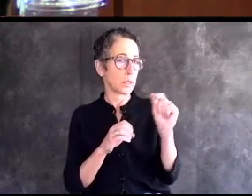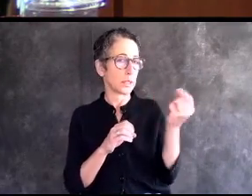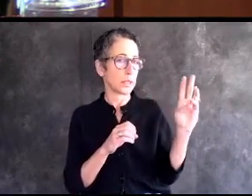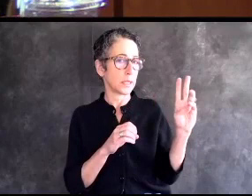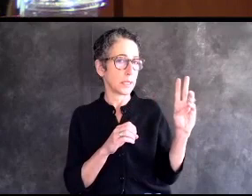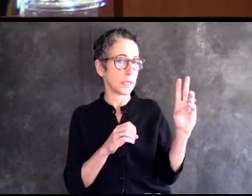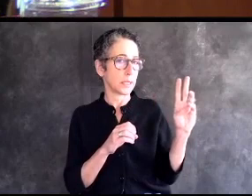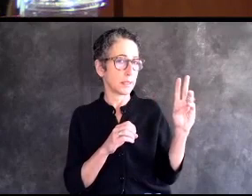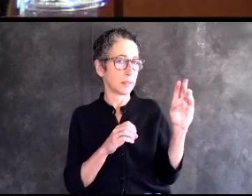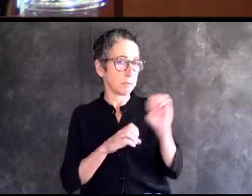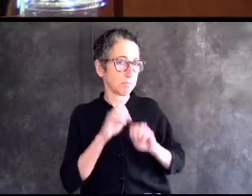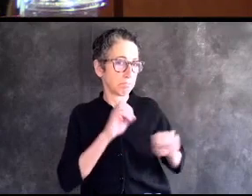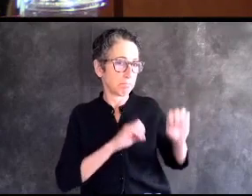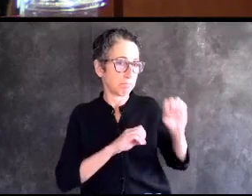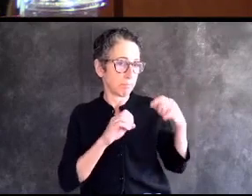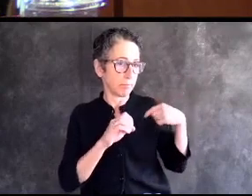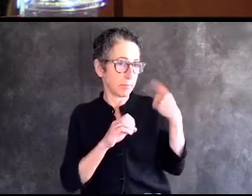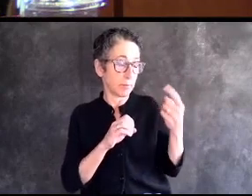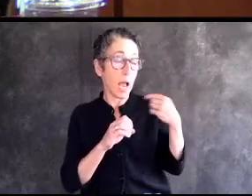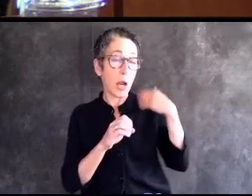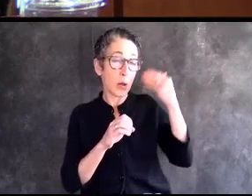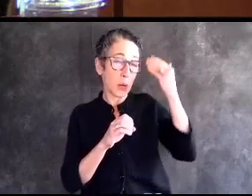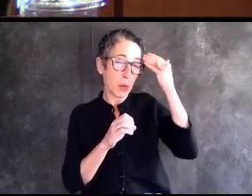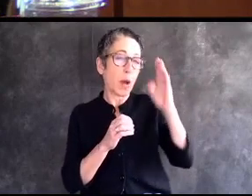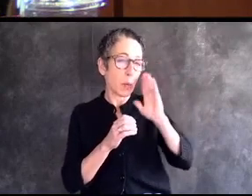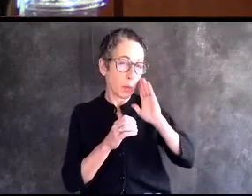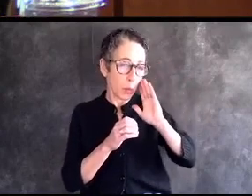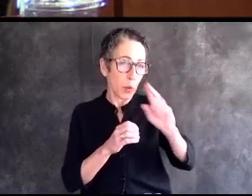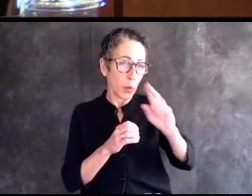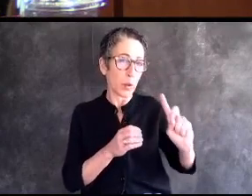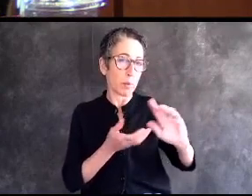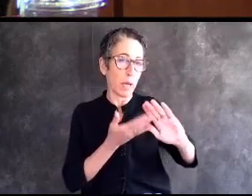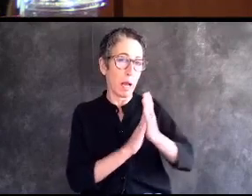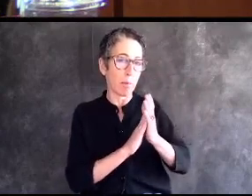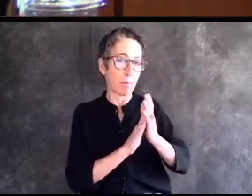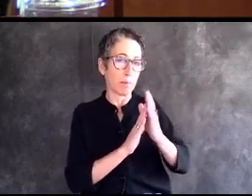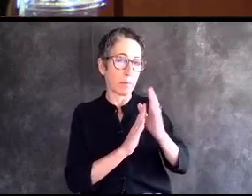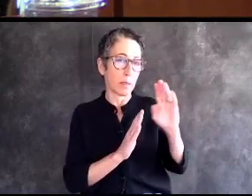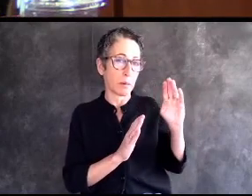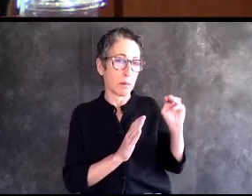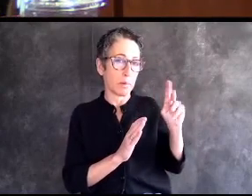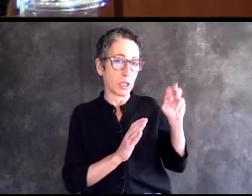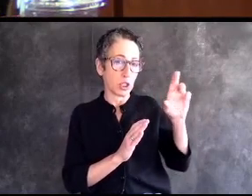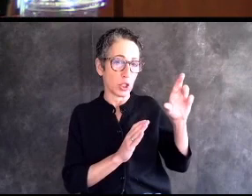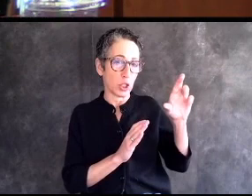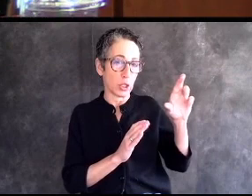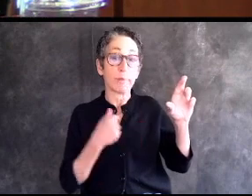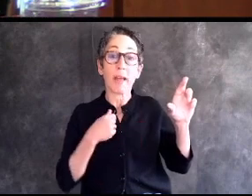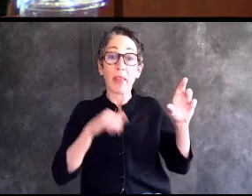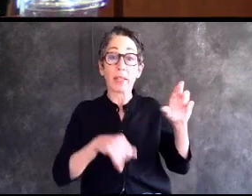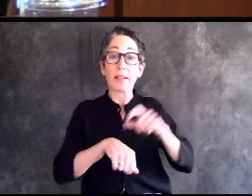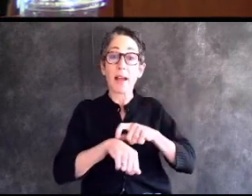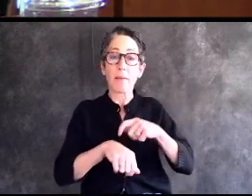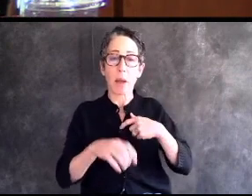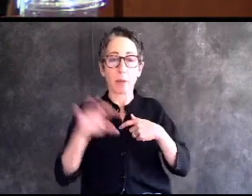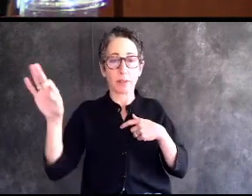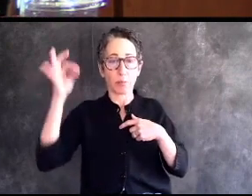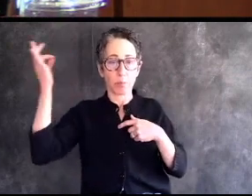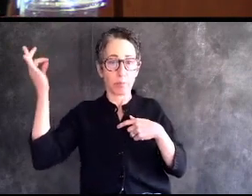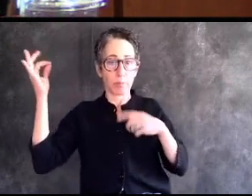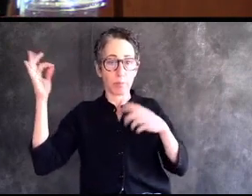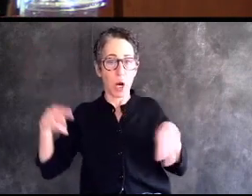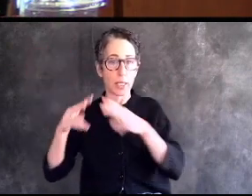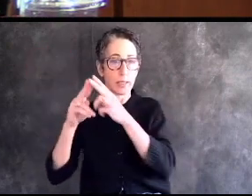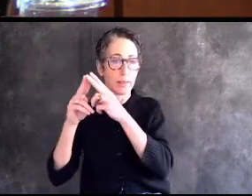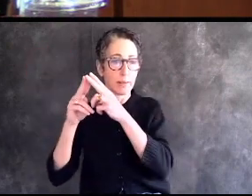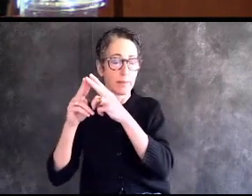know that I will become a minister. But before I actually made a minister in October, I was in Paris. And we had a conversation about children's rights